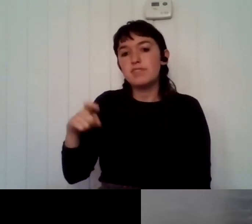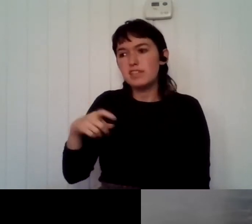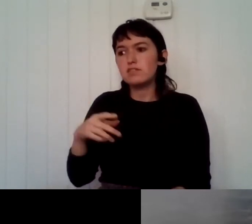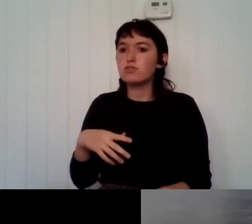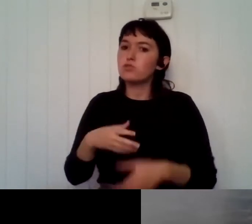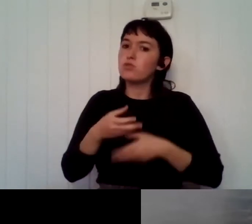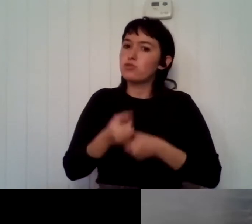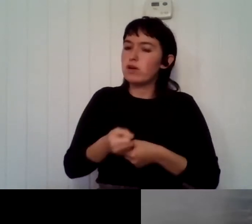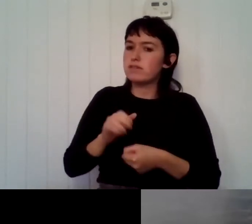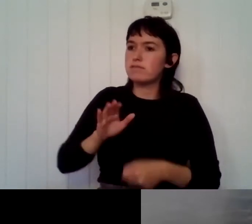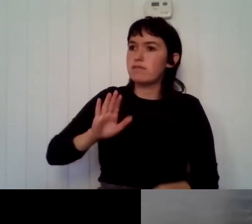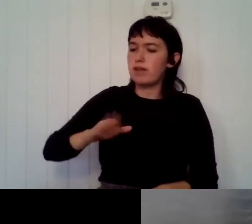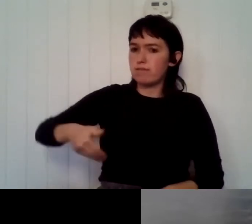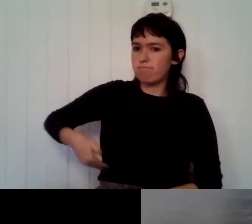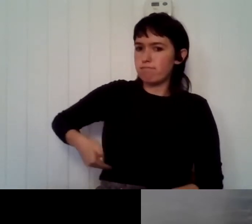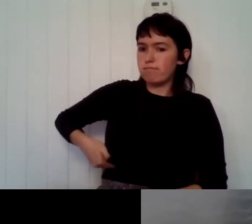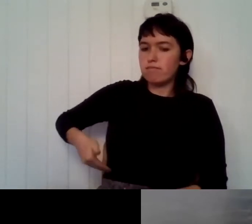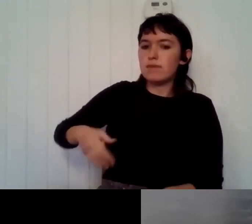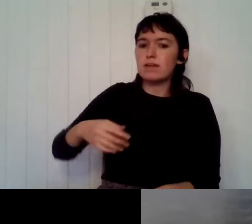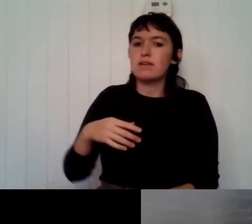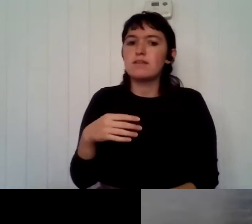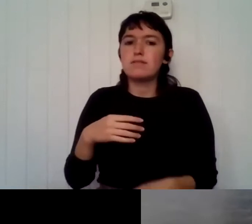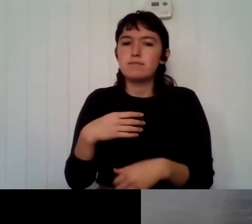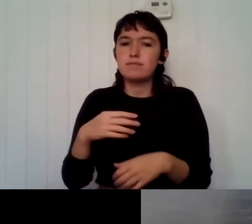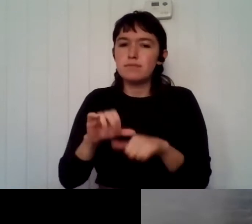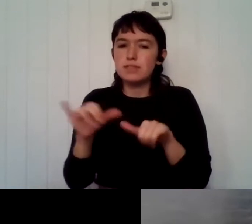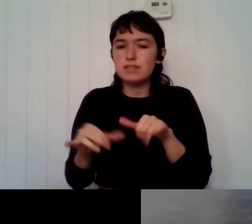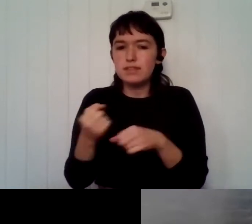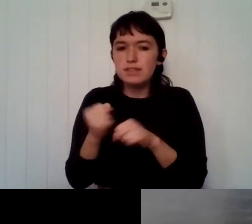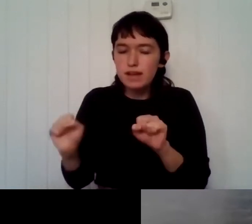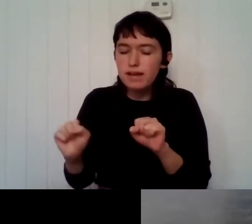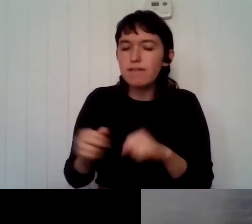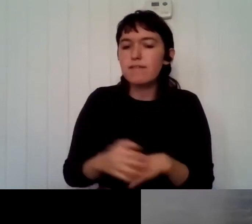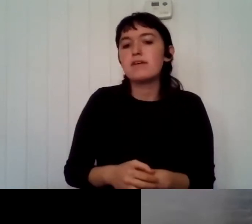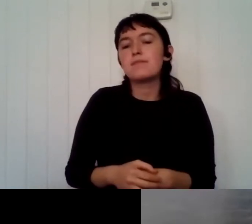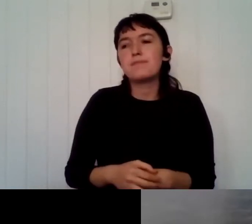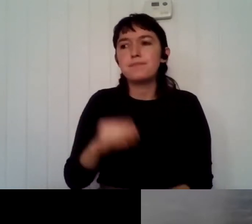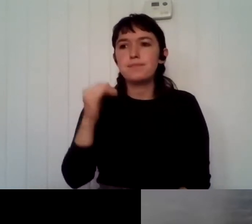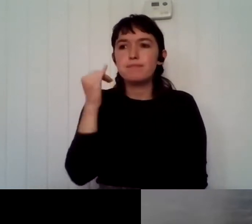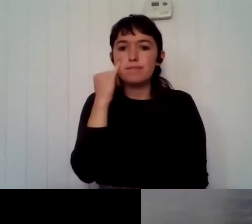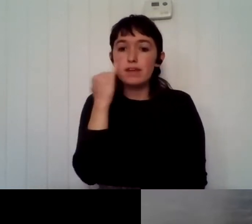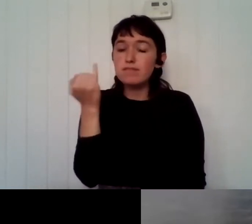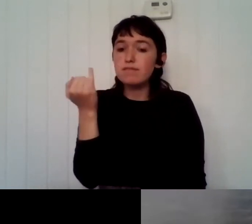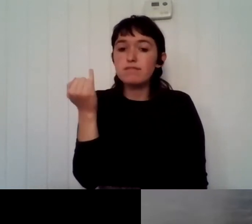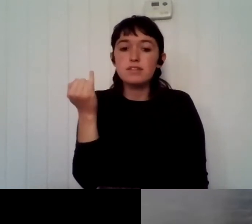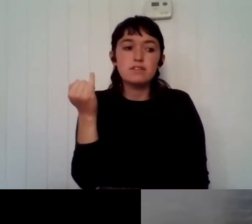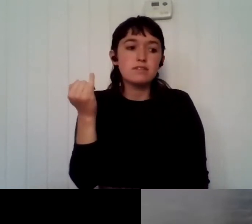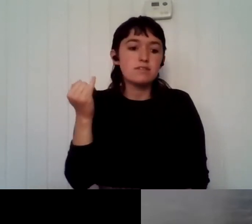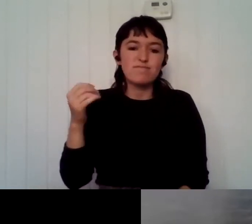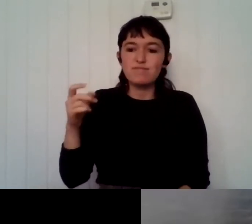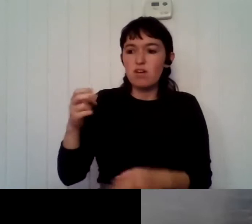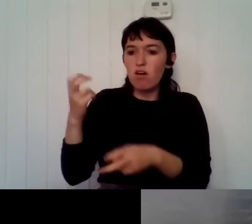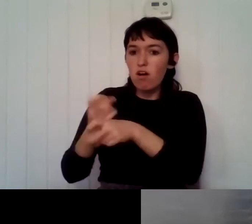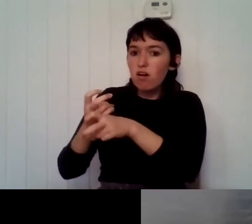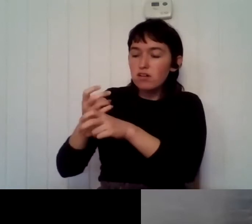be very, very safe. If something is maybe a little bit too long to get to, sometimes it's not even something